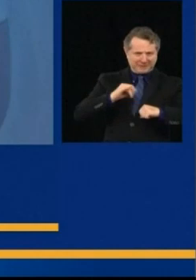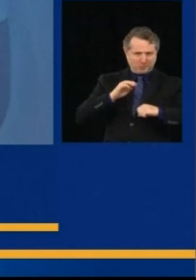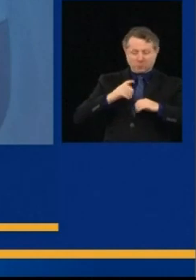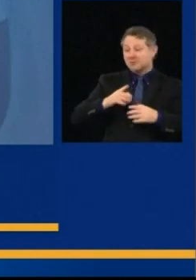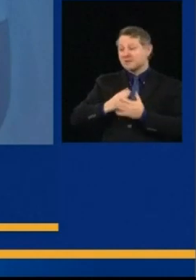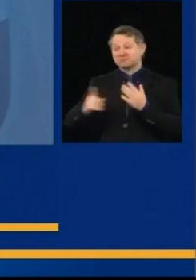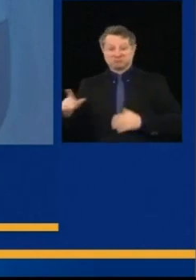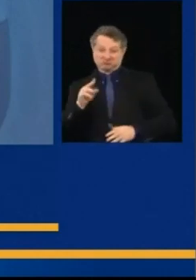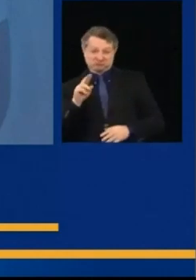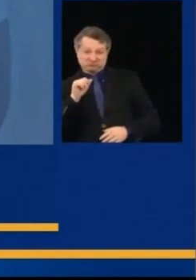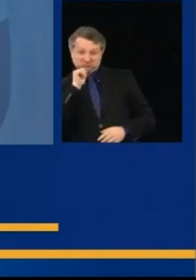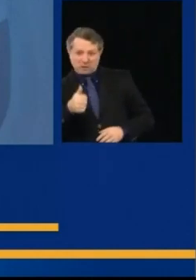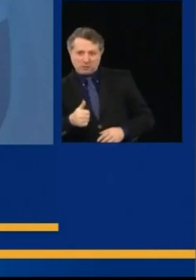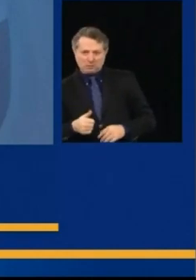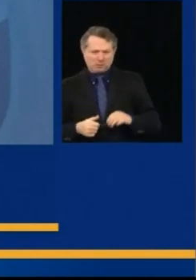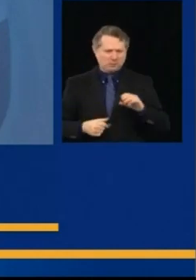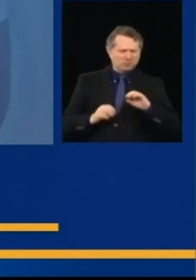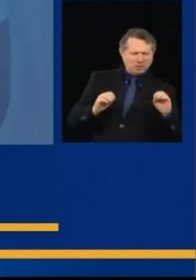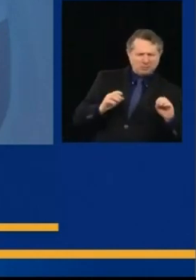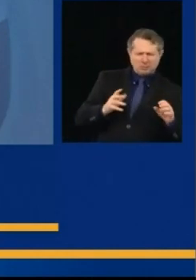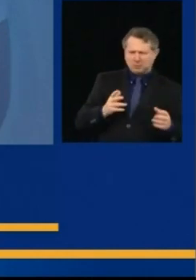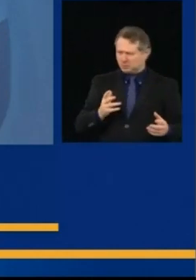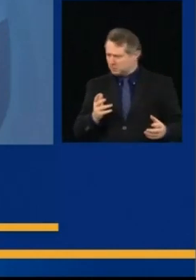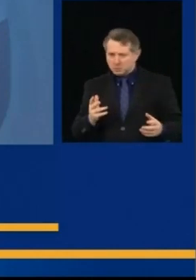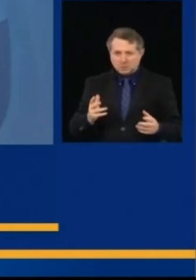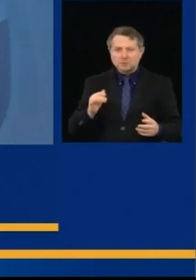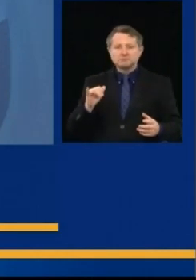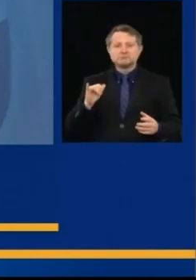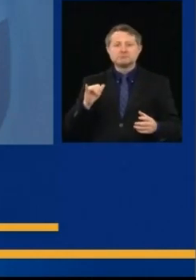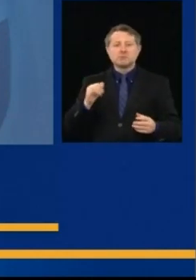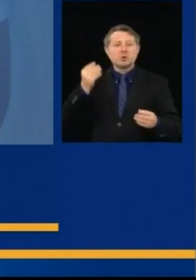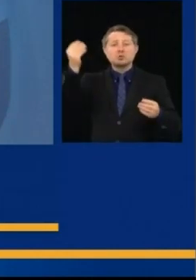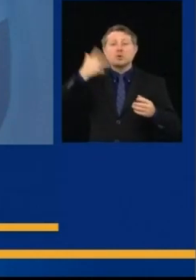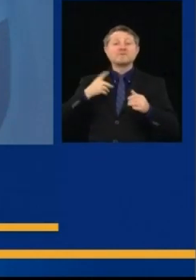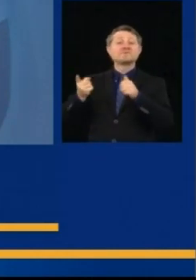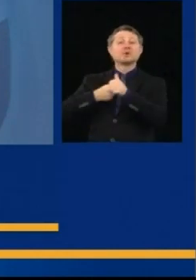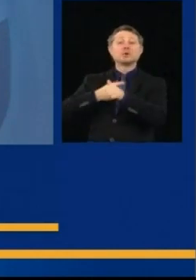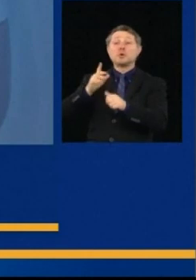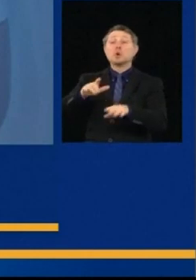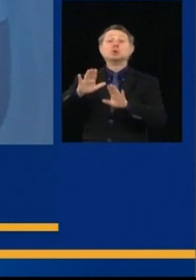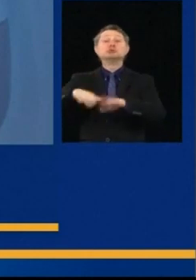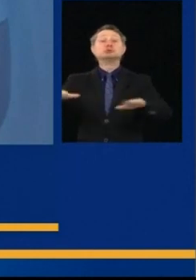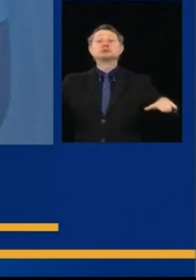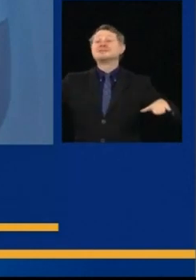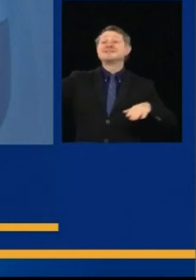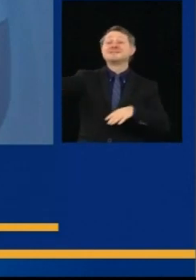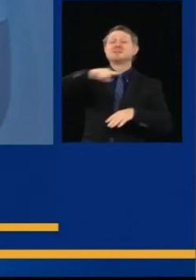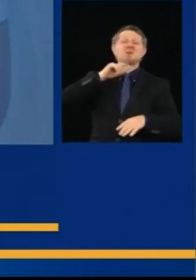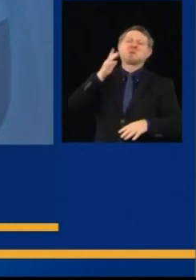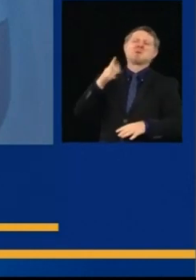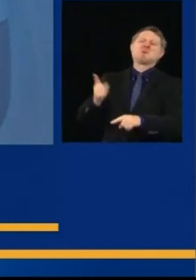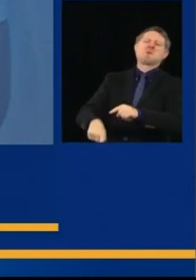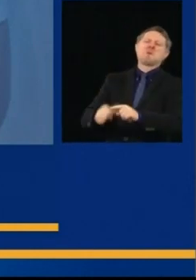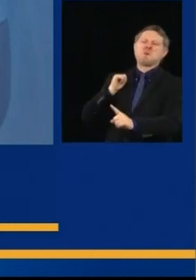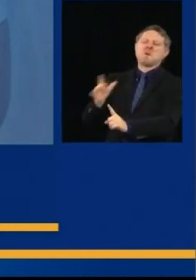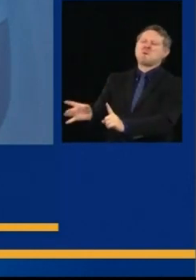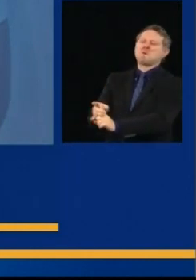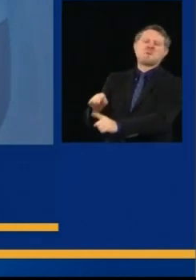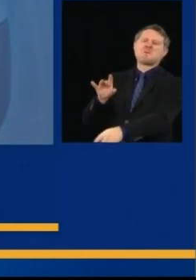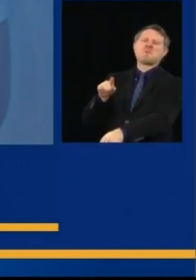Then we were told children are not affected by COVID virus.